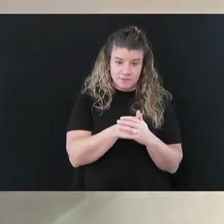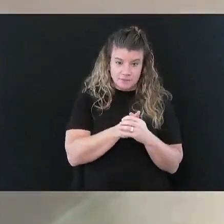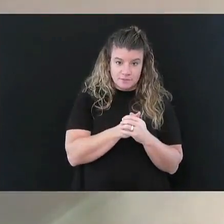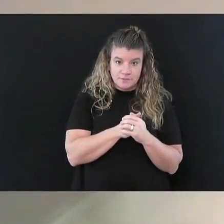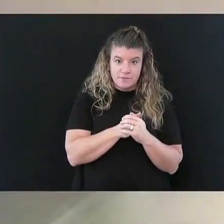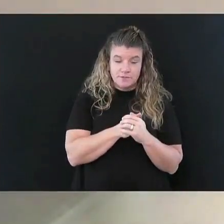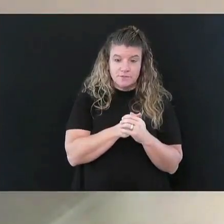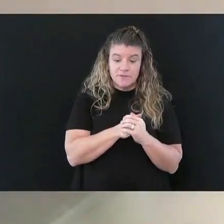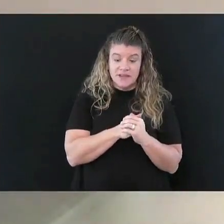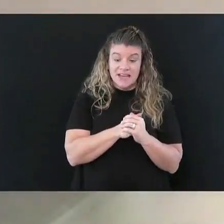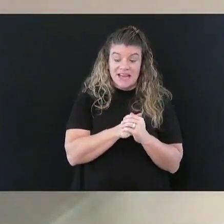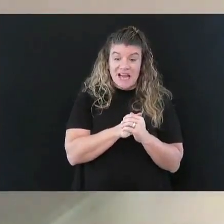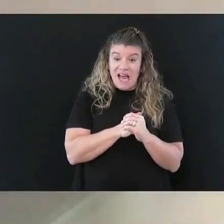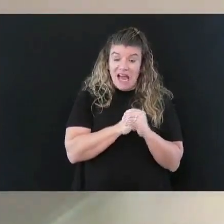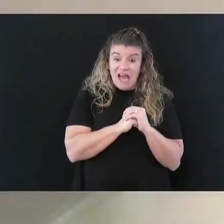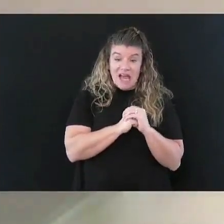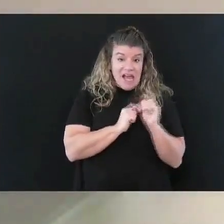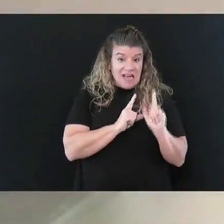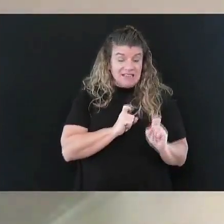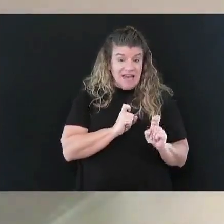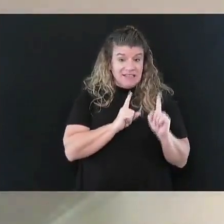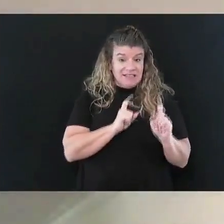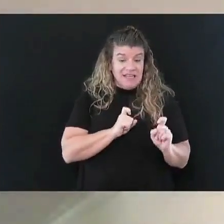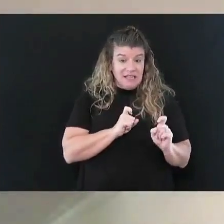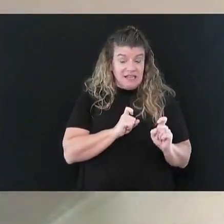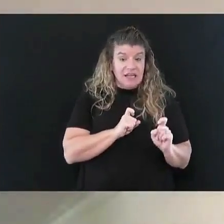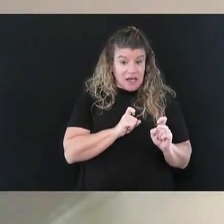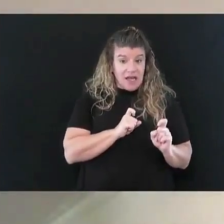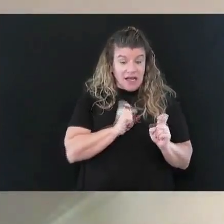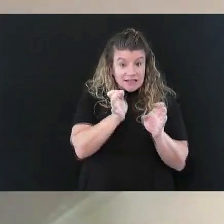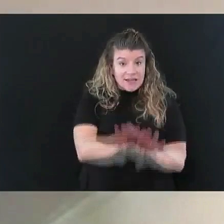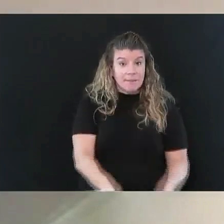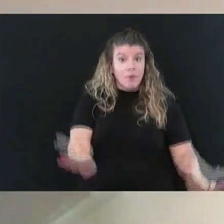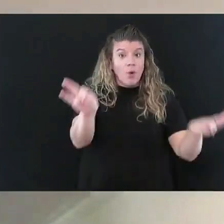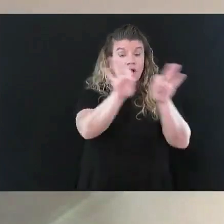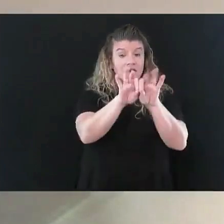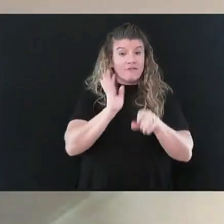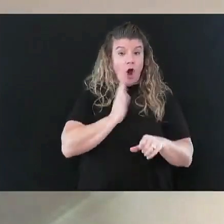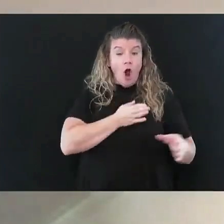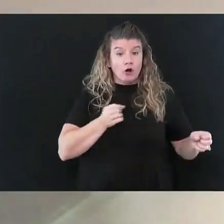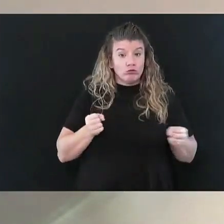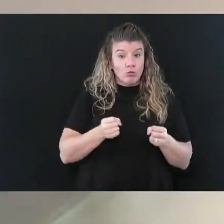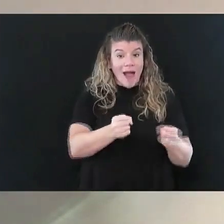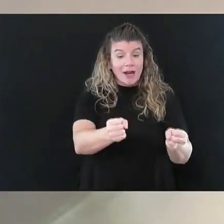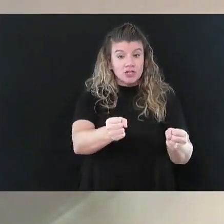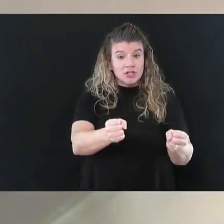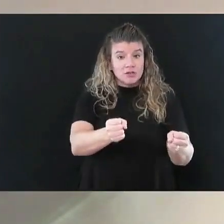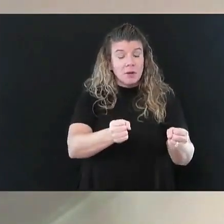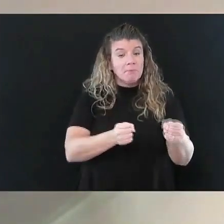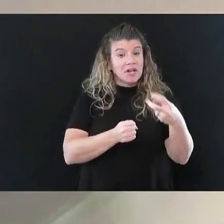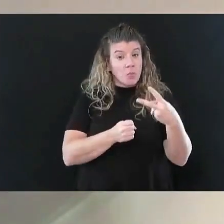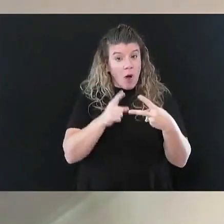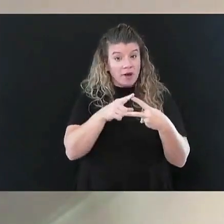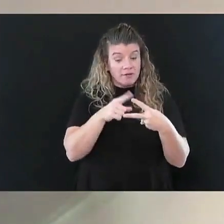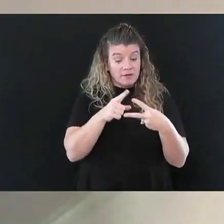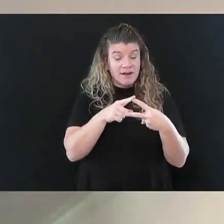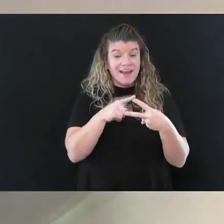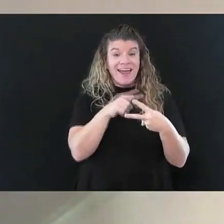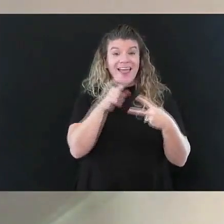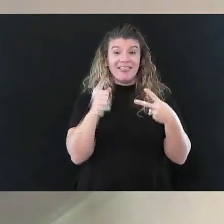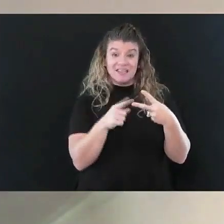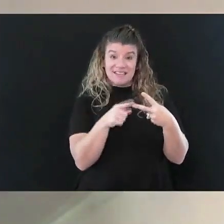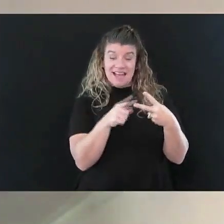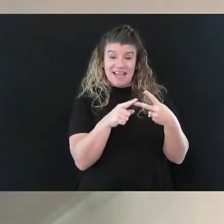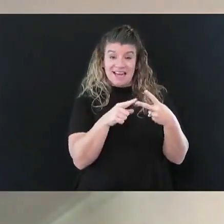testing is one part of a successful strategy. But the other important part of a successful